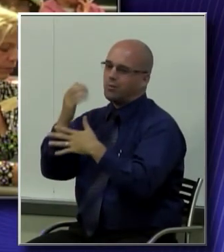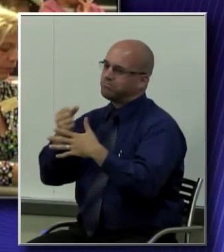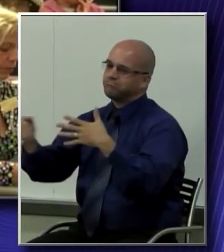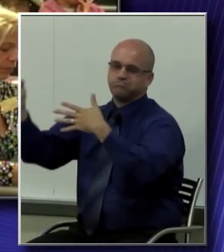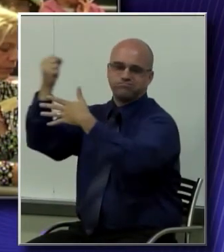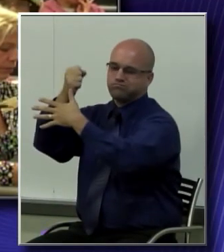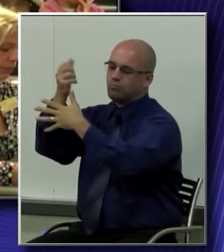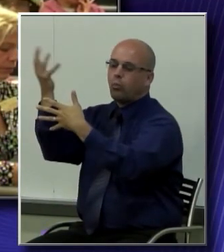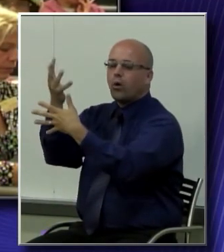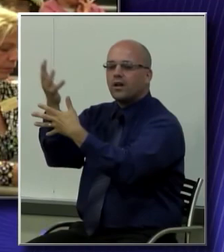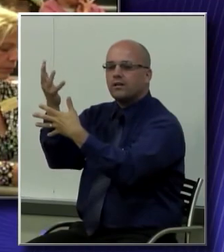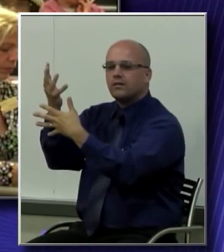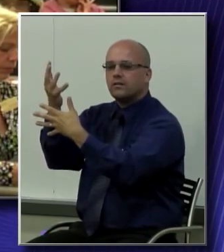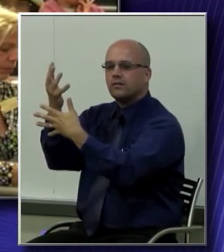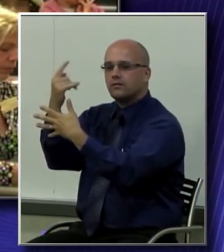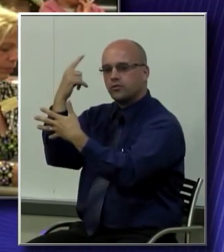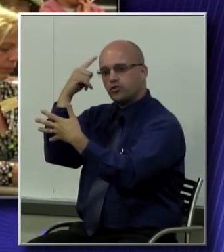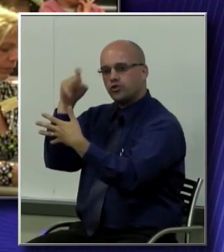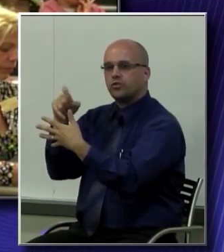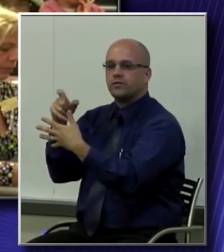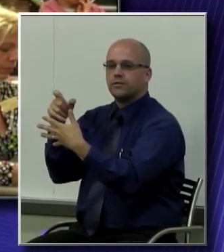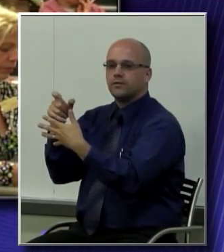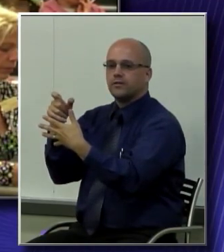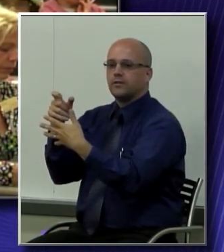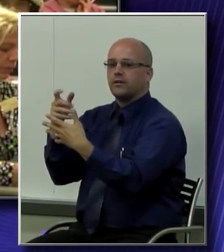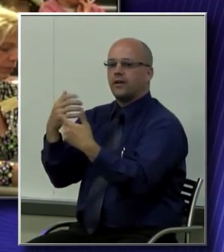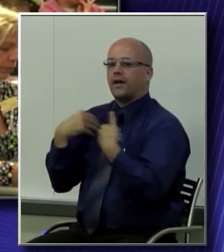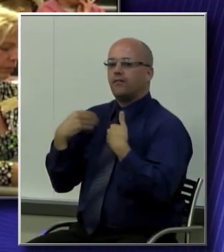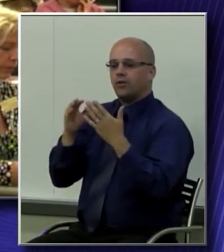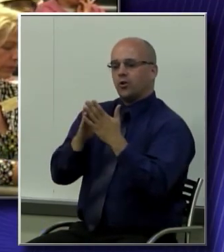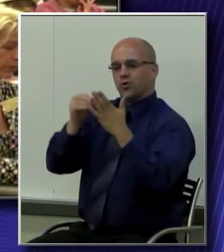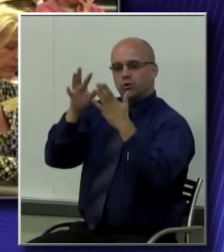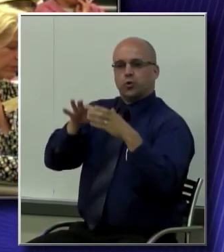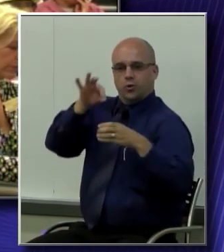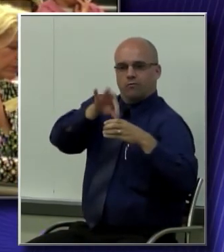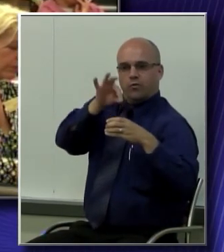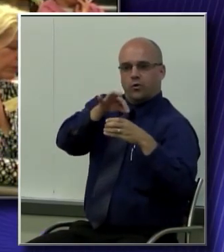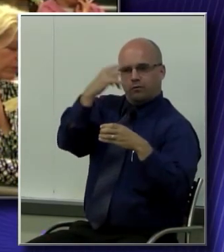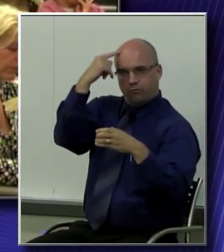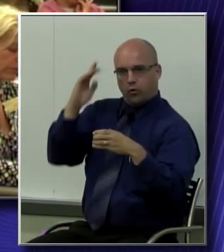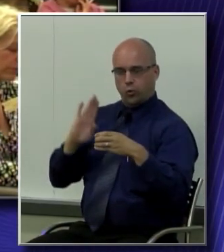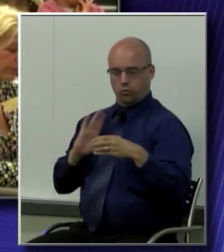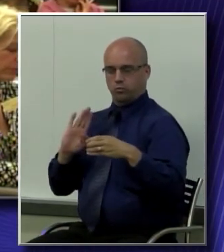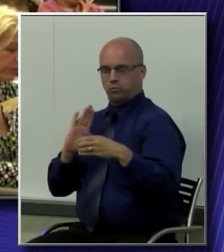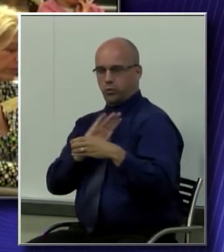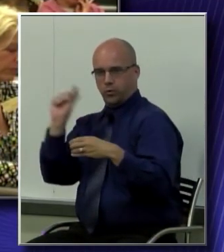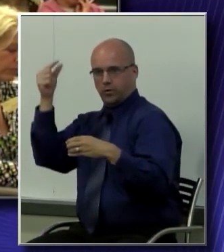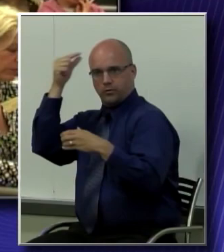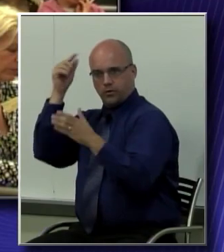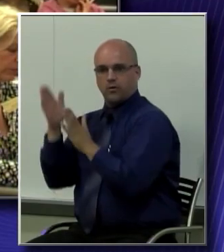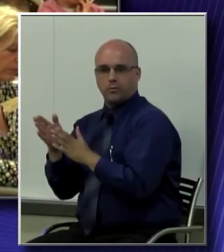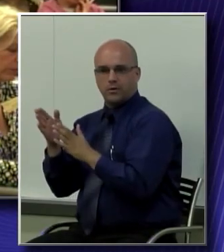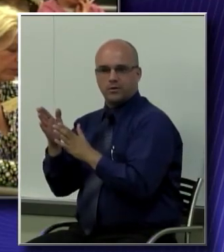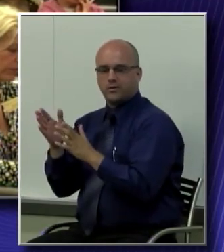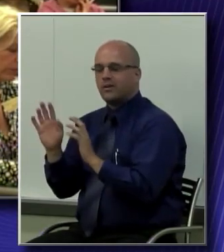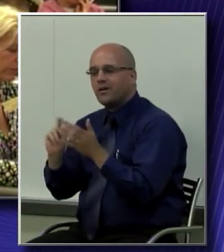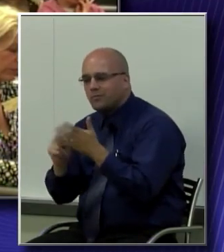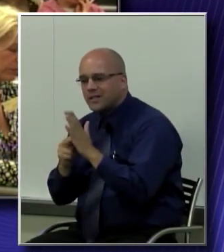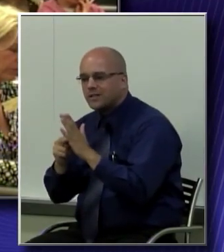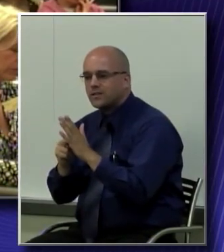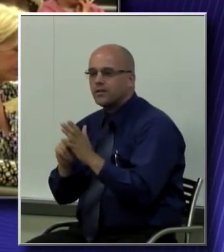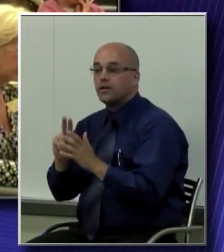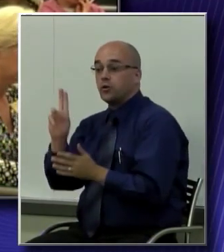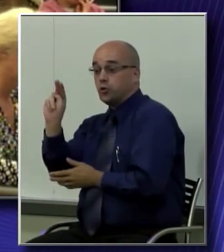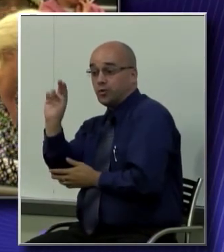to push and advocate for a student vote on the Board of Governors. There would be no university, no UNC, or